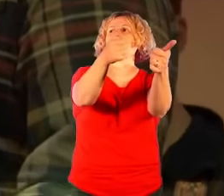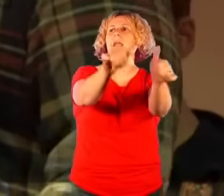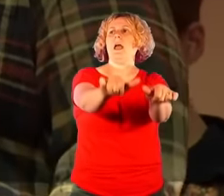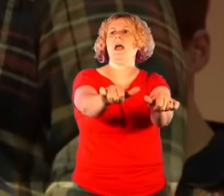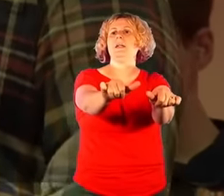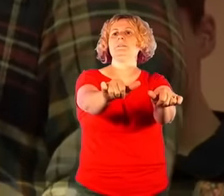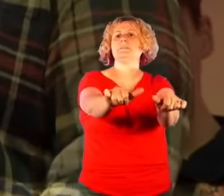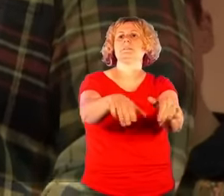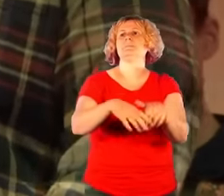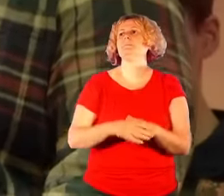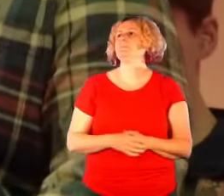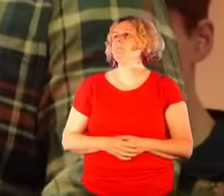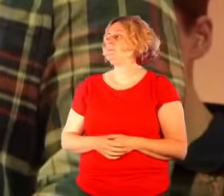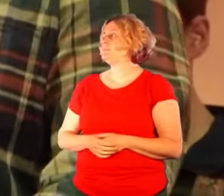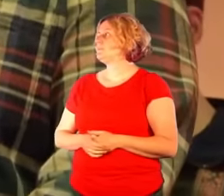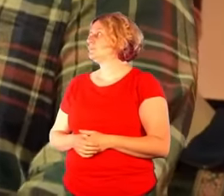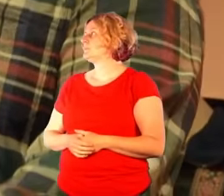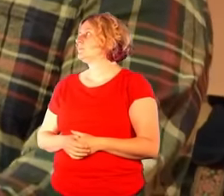the end.